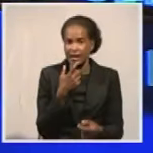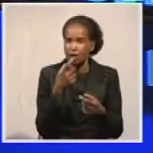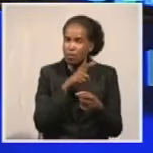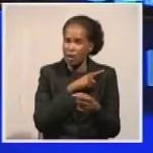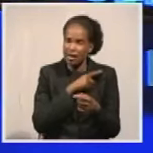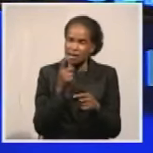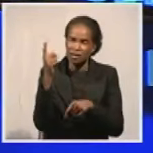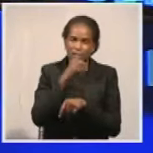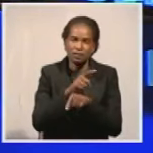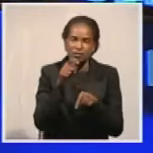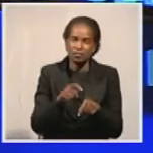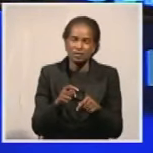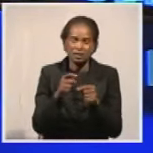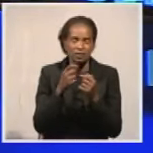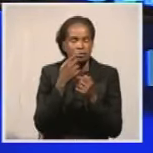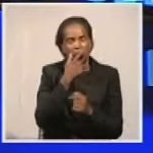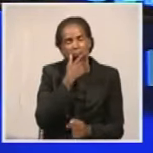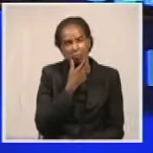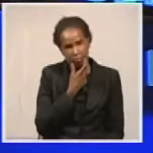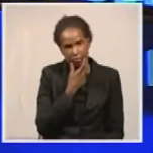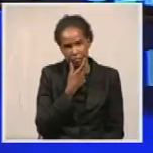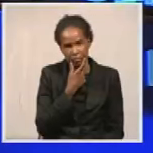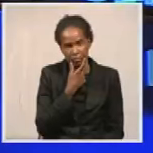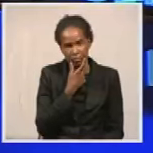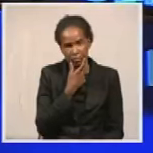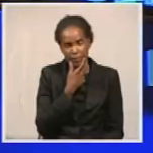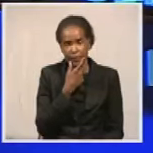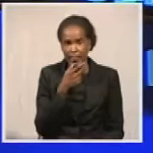commemorating the